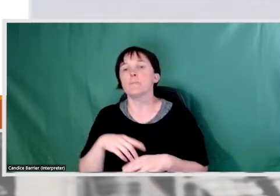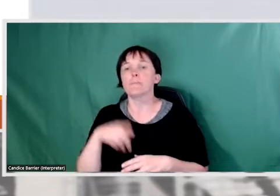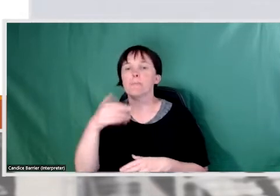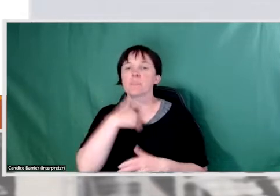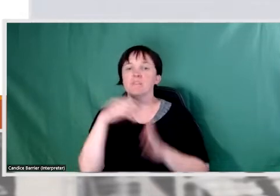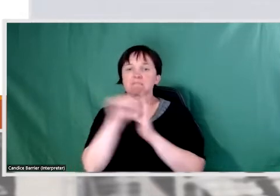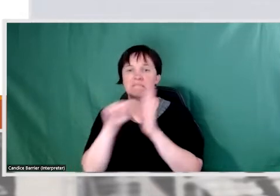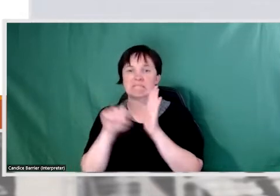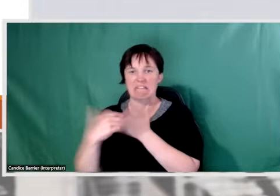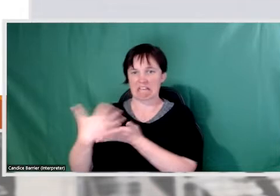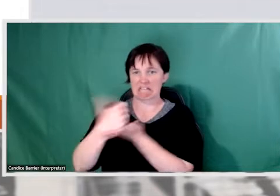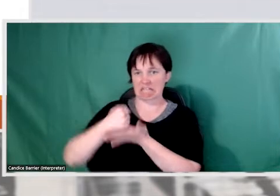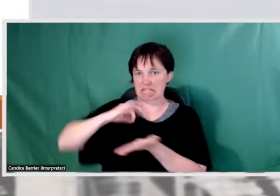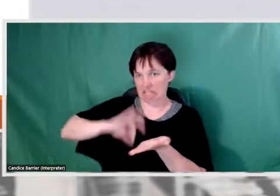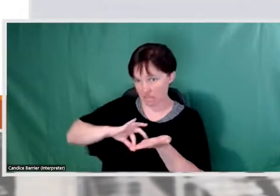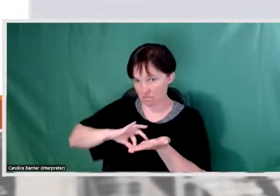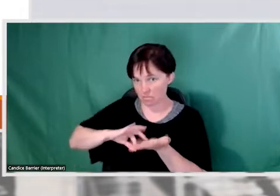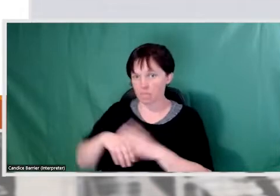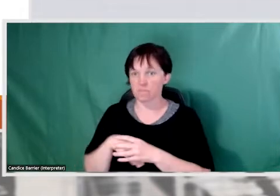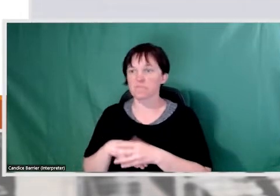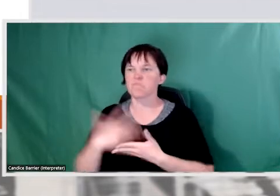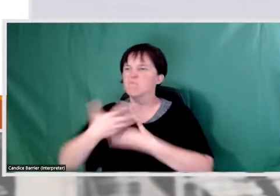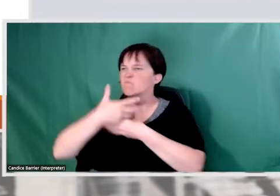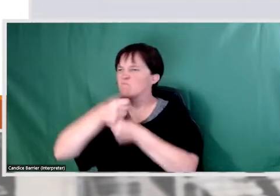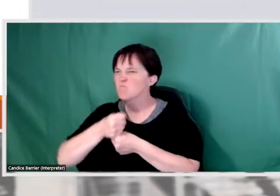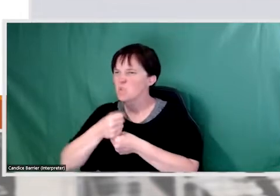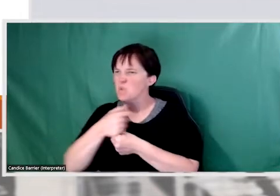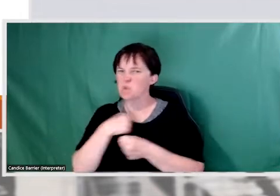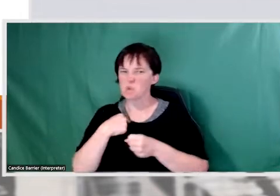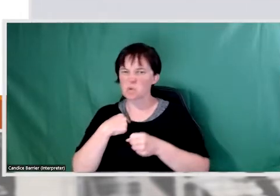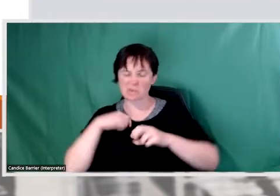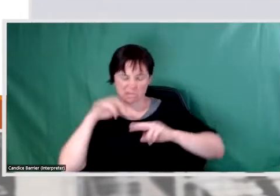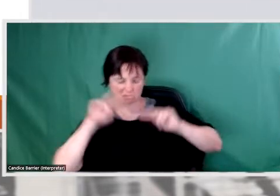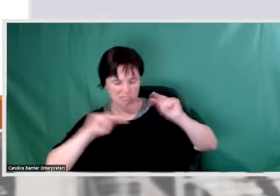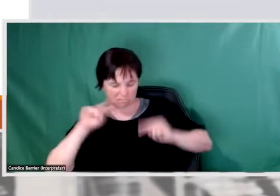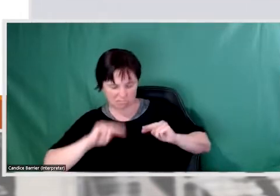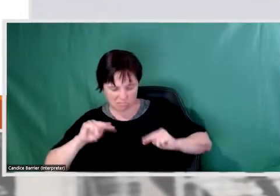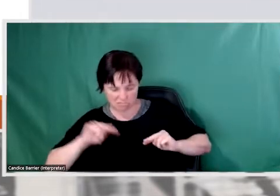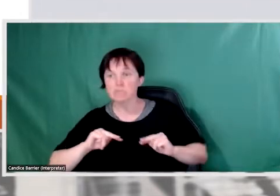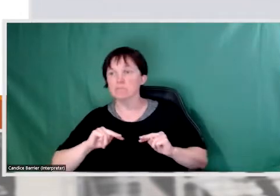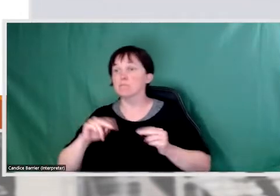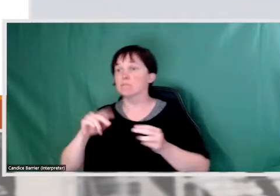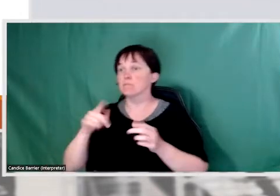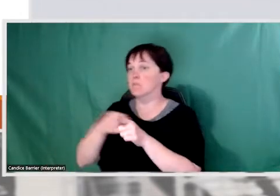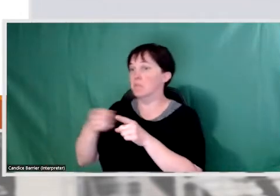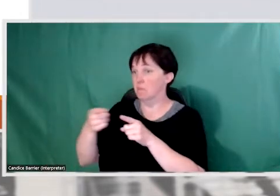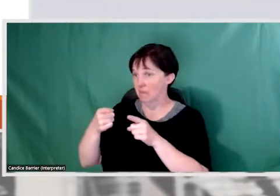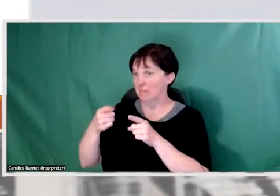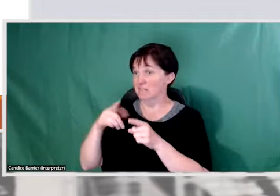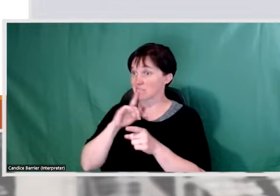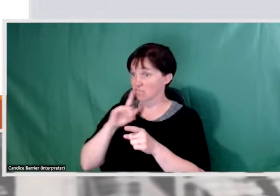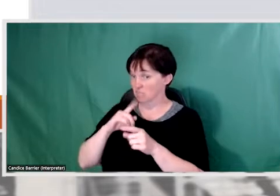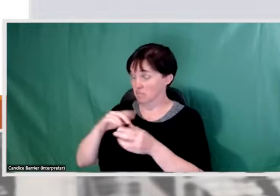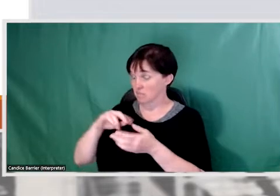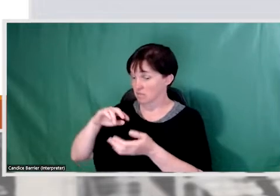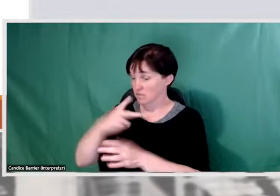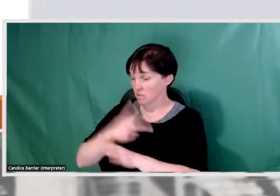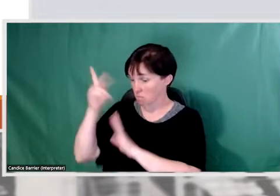in the department. So in short, we evaluate many things, but the main issues we're vetting are, are the projects addressing a